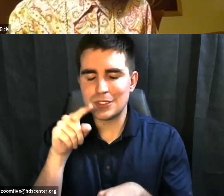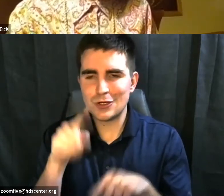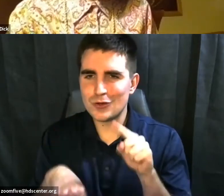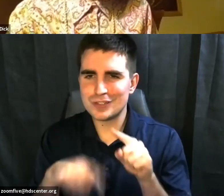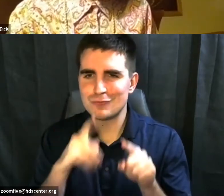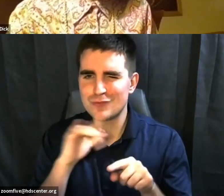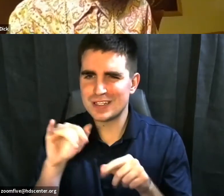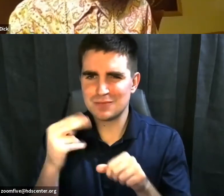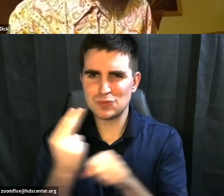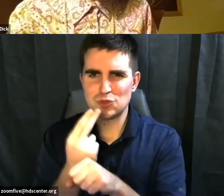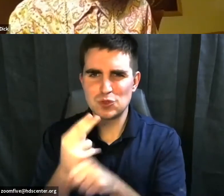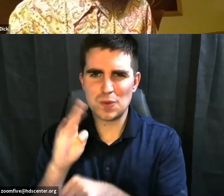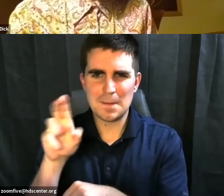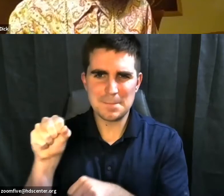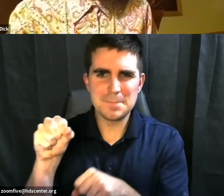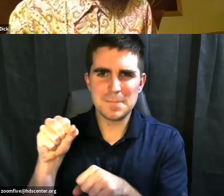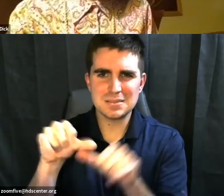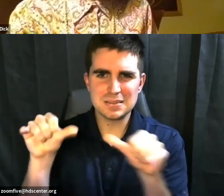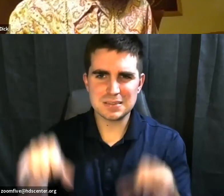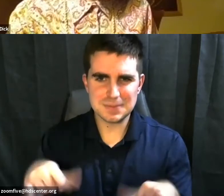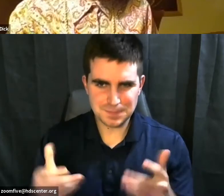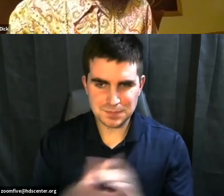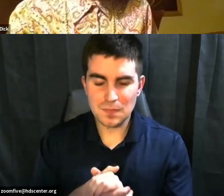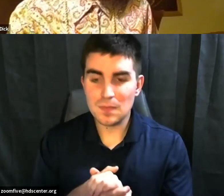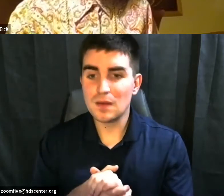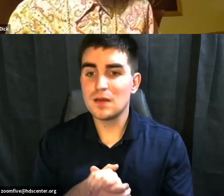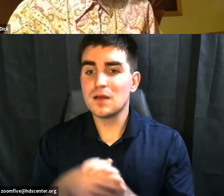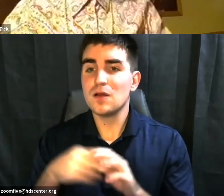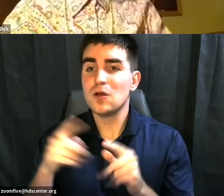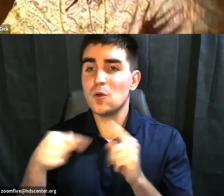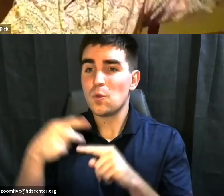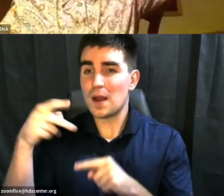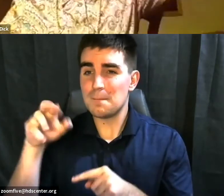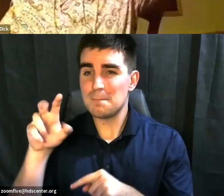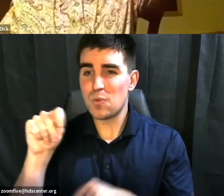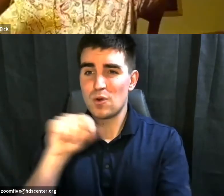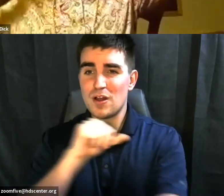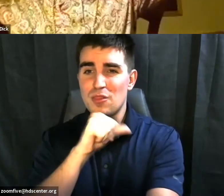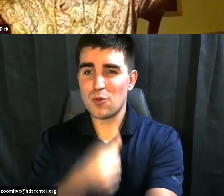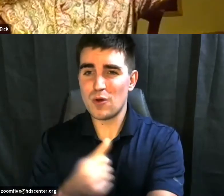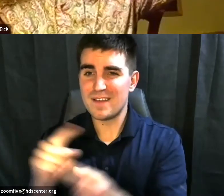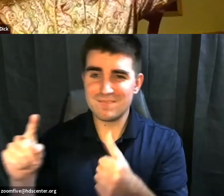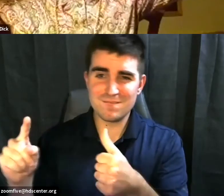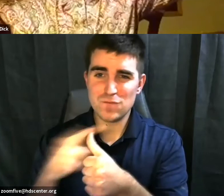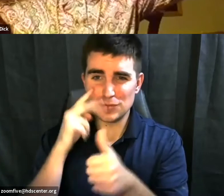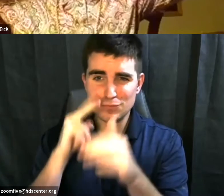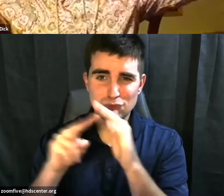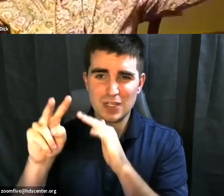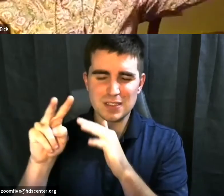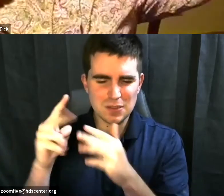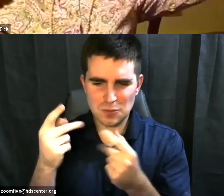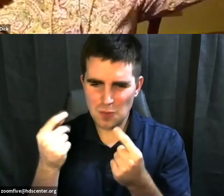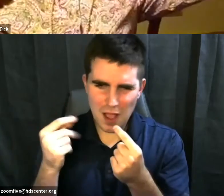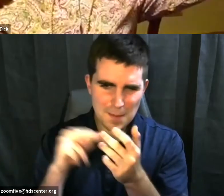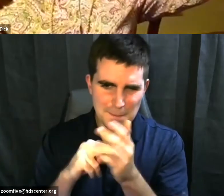the bus system. And so when Port Authority kind of first projected, what does this mean